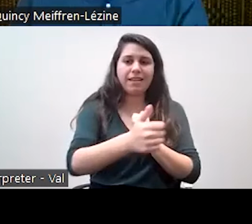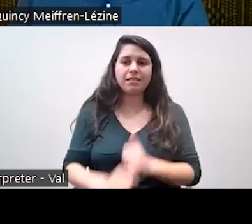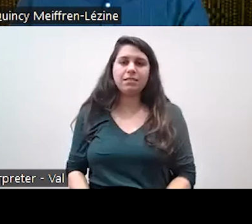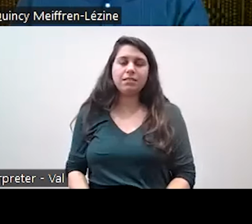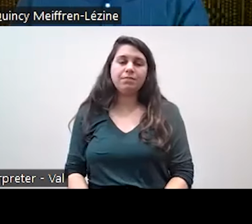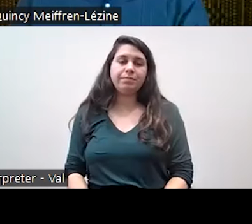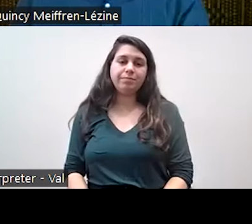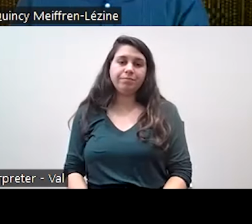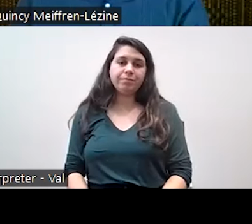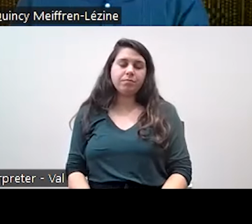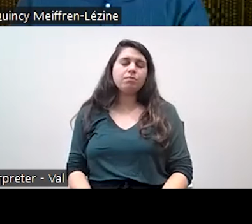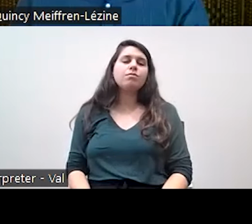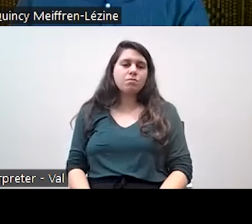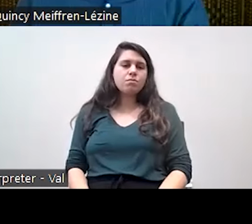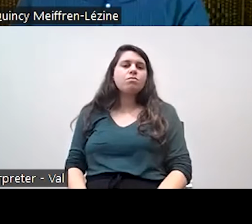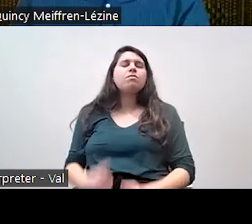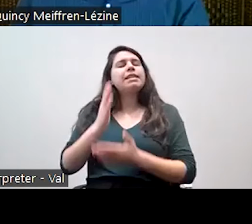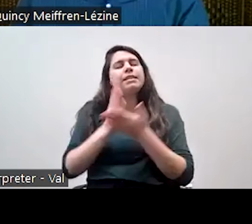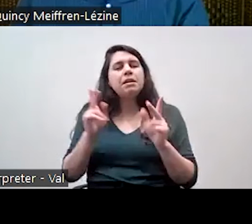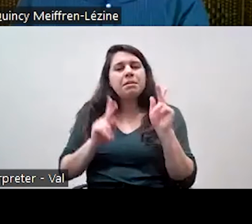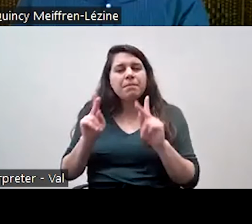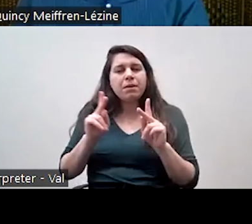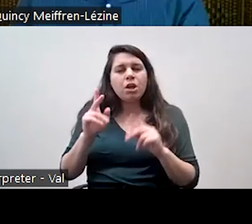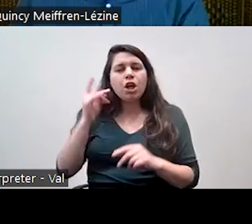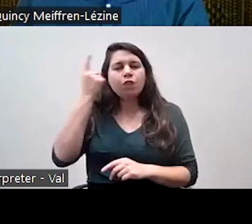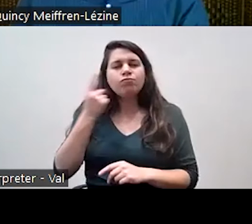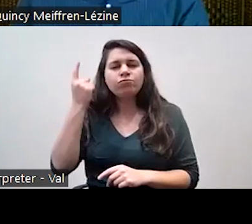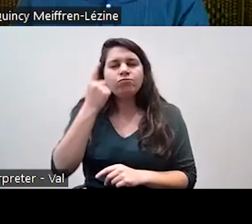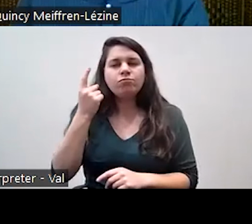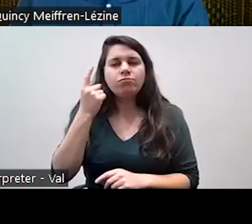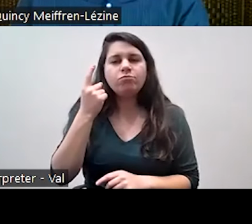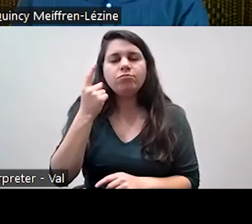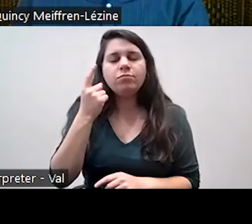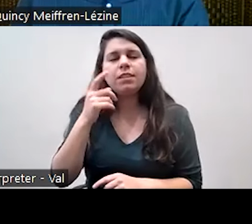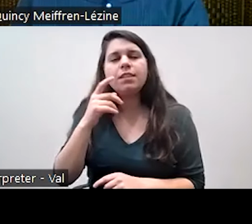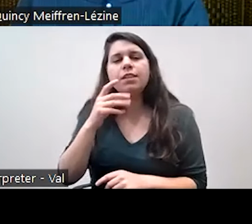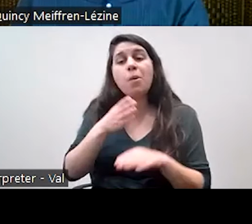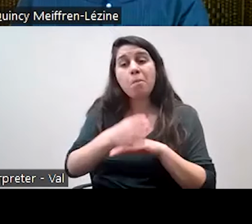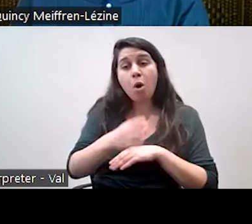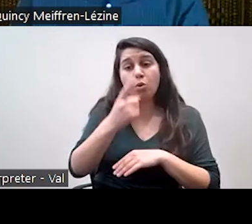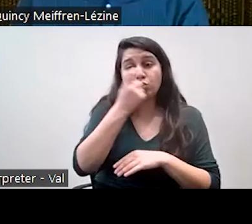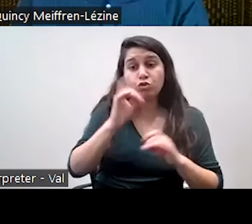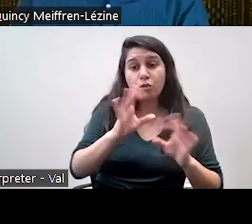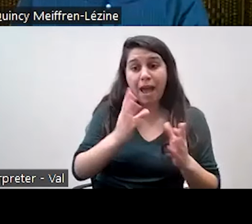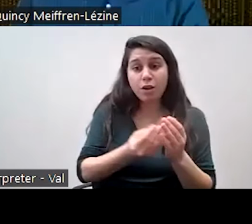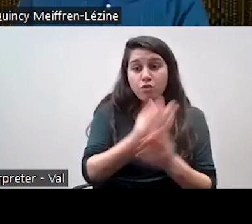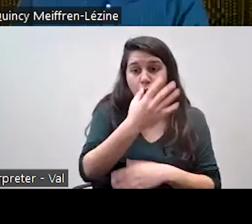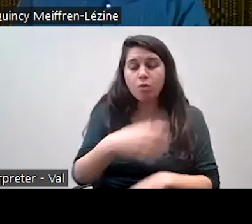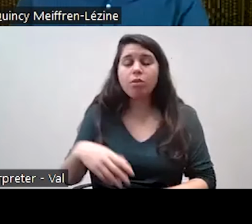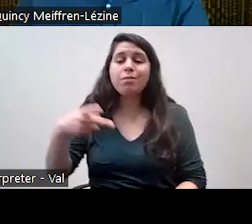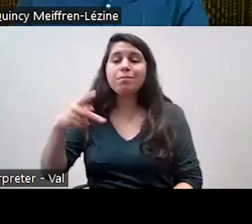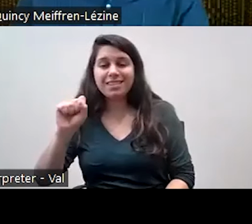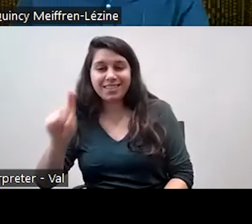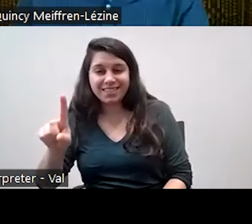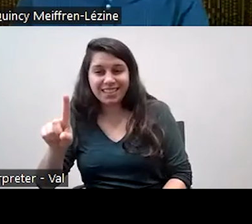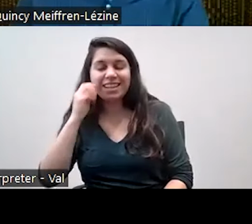Some folks ask kind of about the relationship between post-traumatic growth and PTSD. Does this